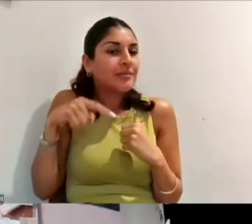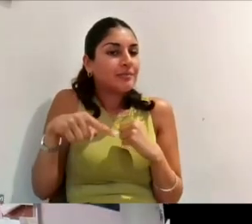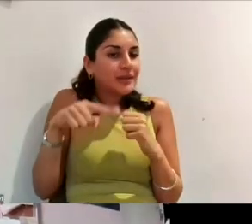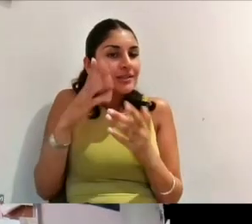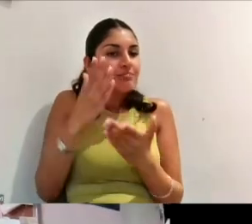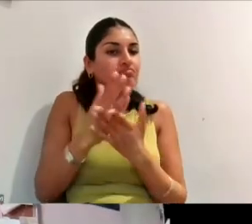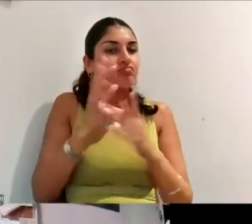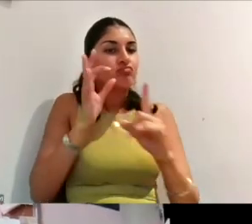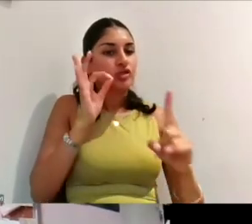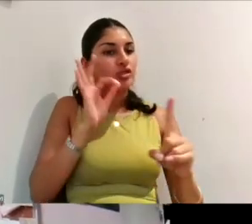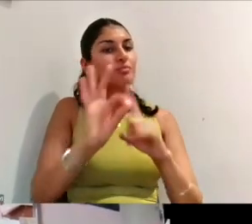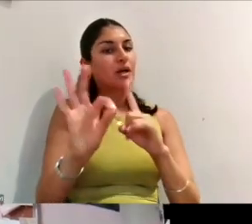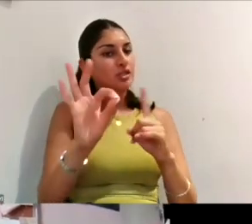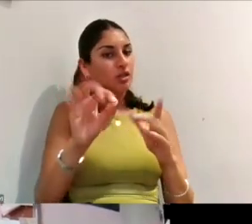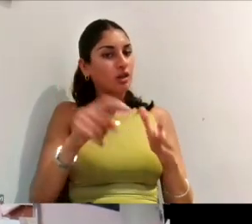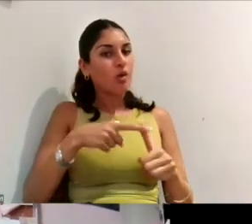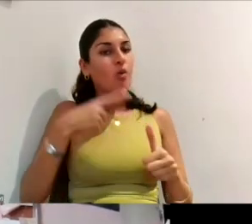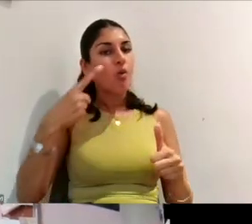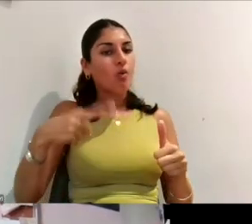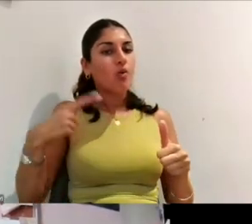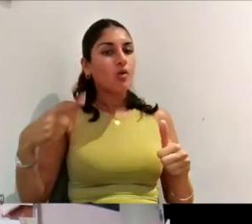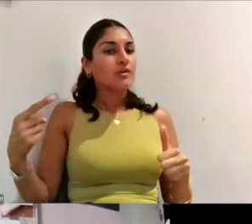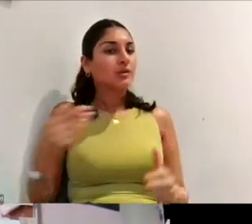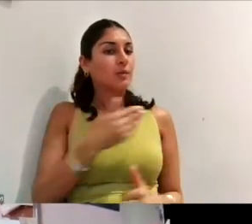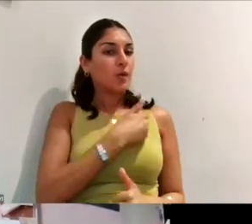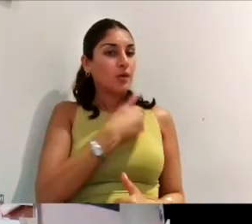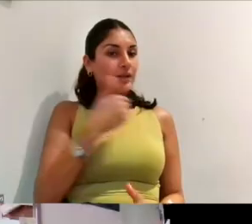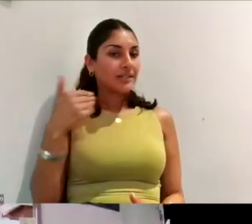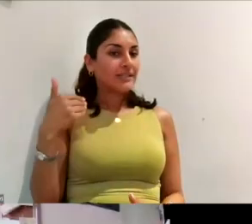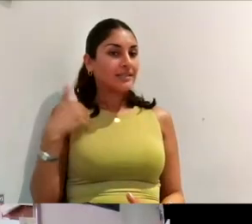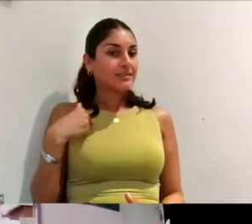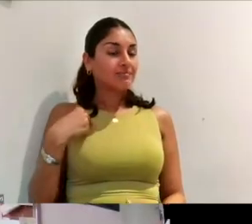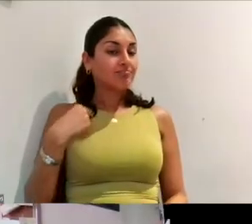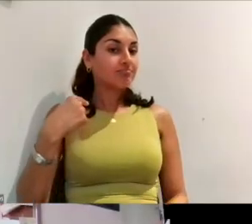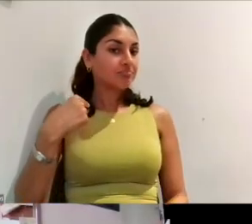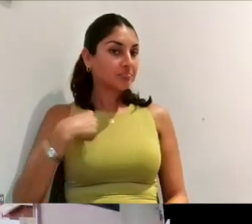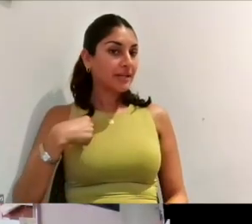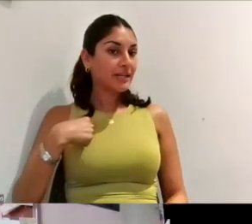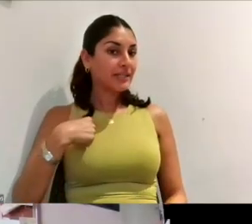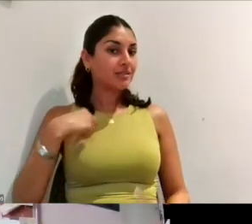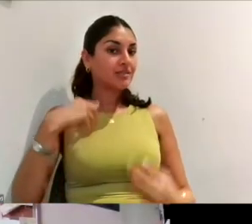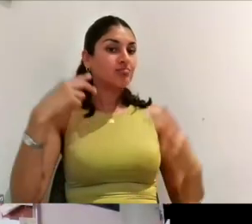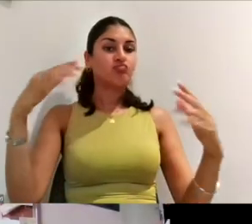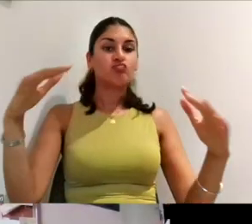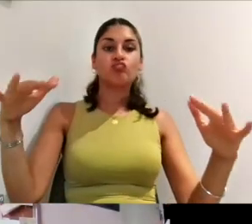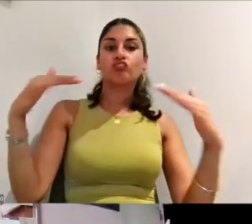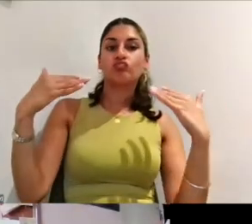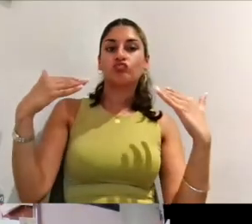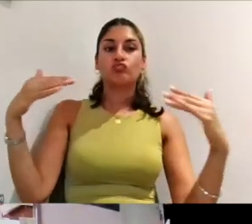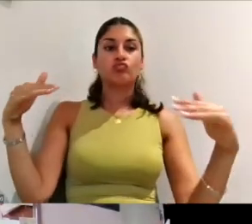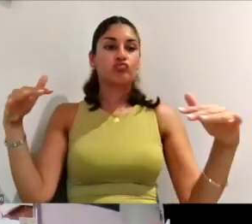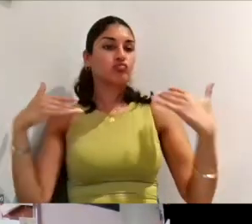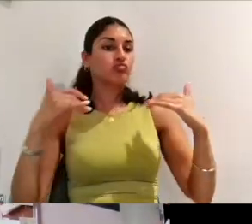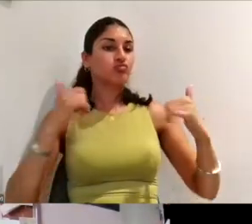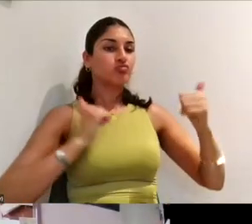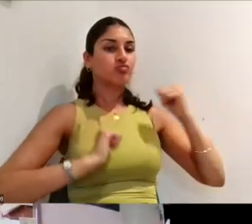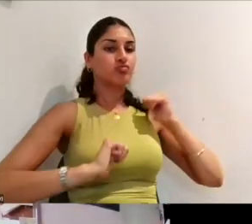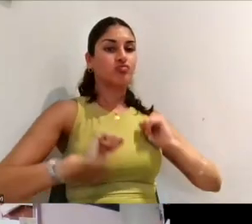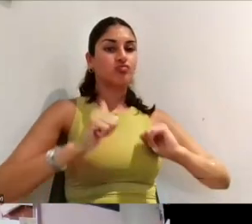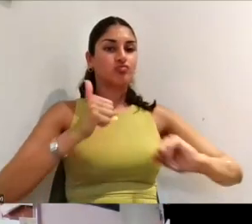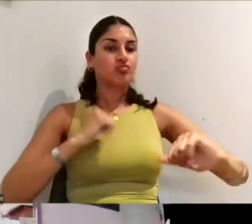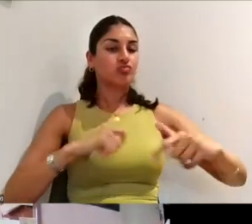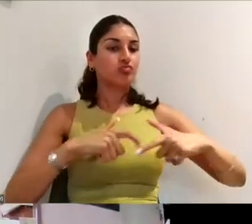auspicious autumn morning. I, the centre of attention, dressed